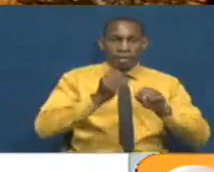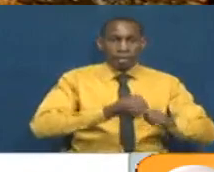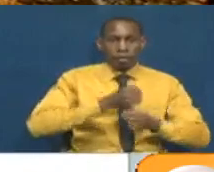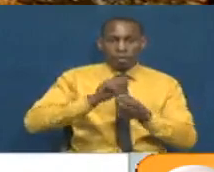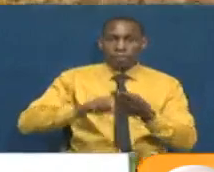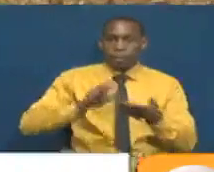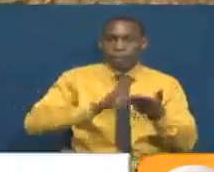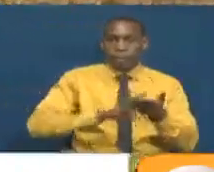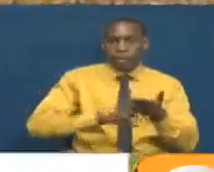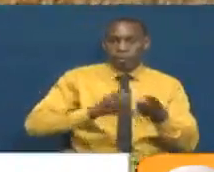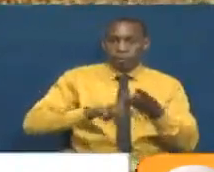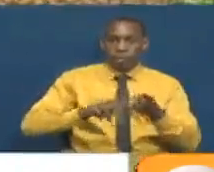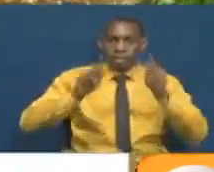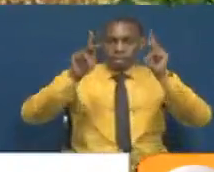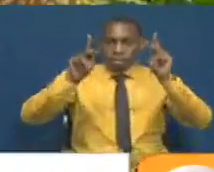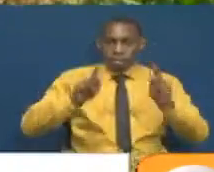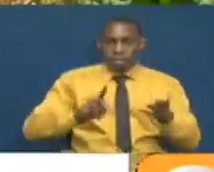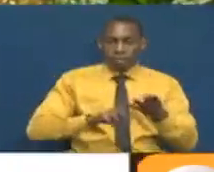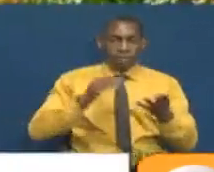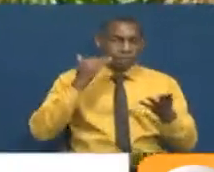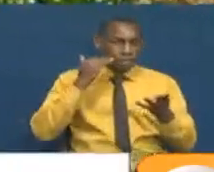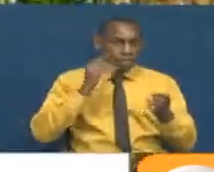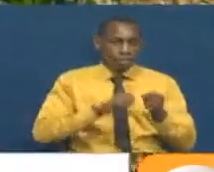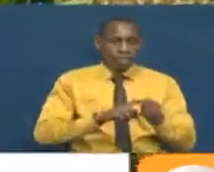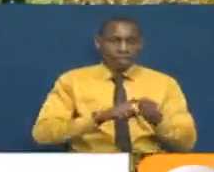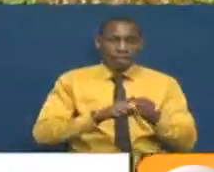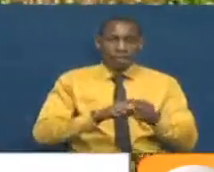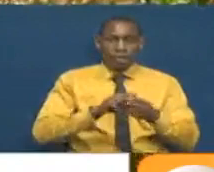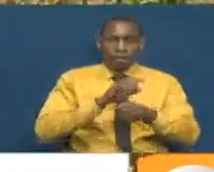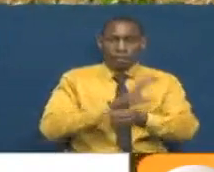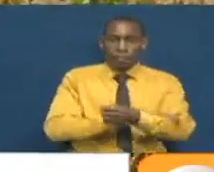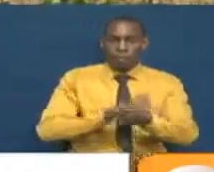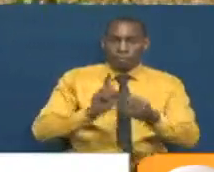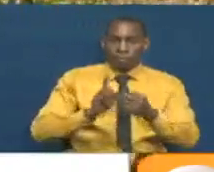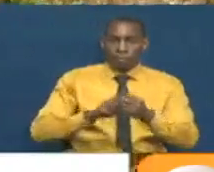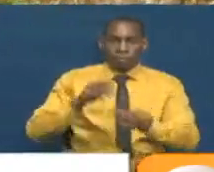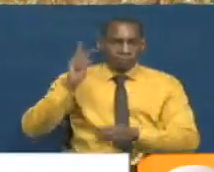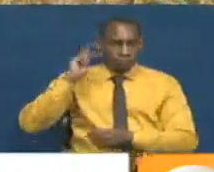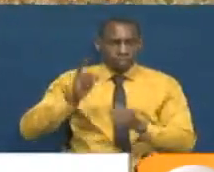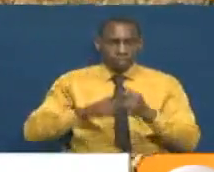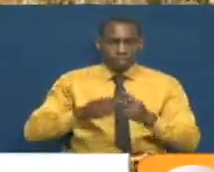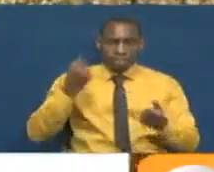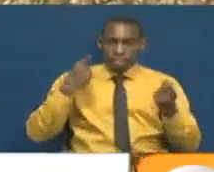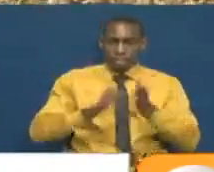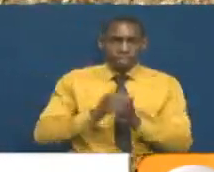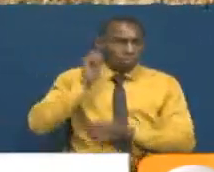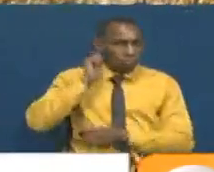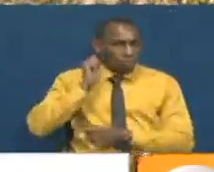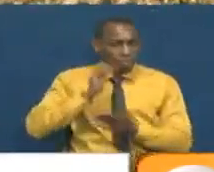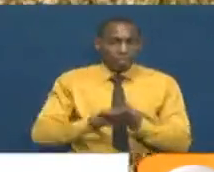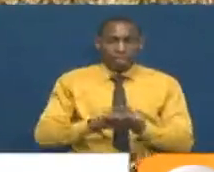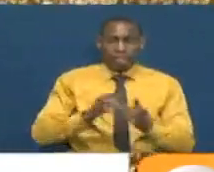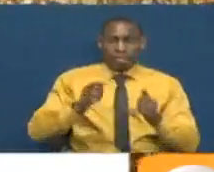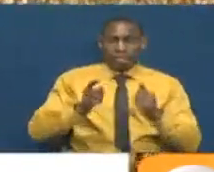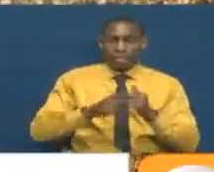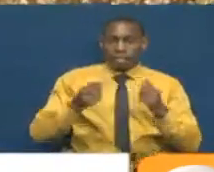Bay, Migori, Kisumu, Siaya, Bomet, Kisii, Kericho, Nandi, and of course the host,